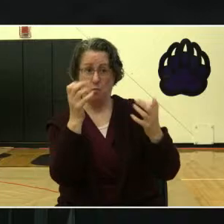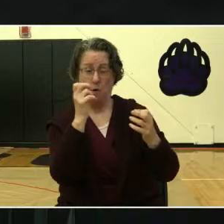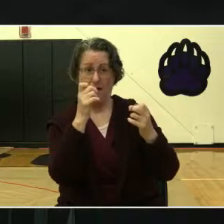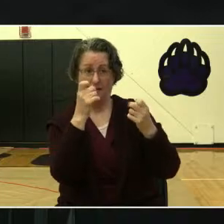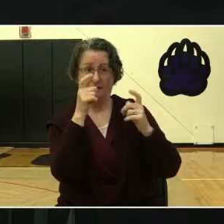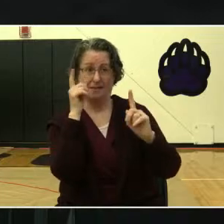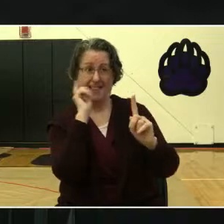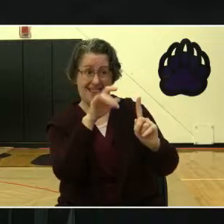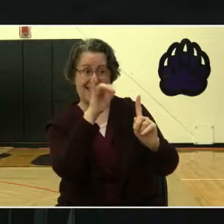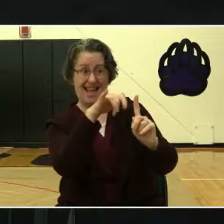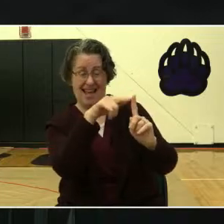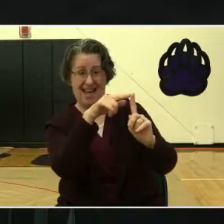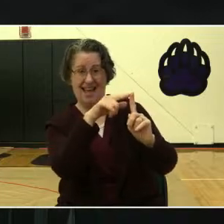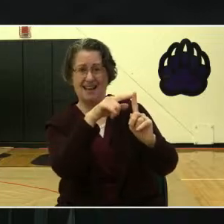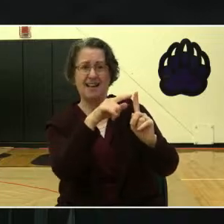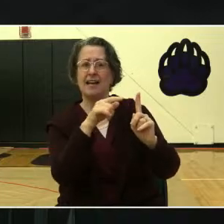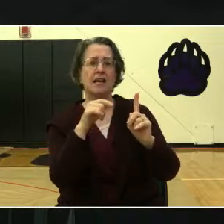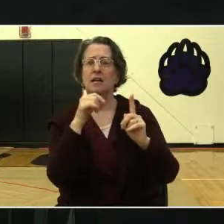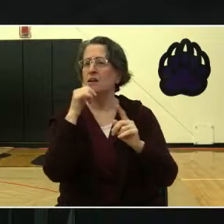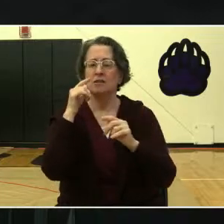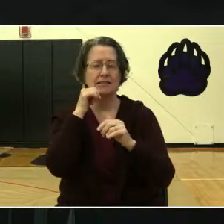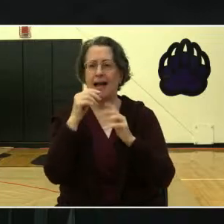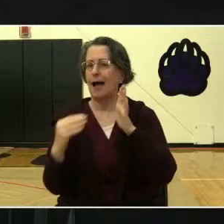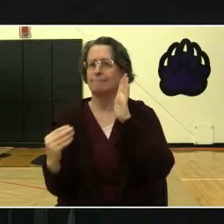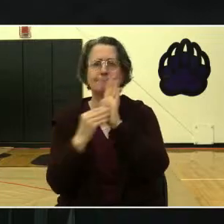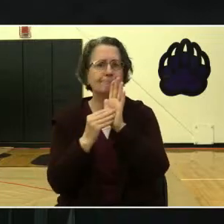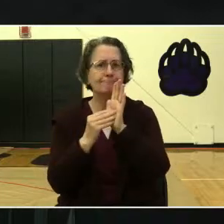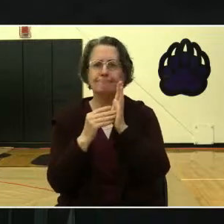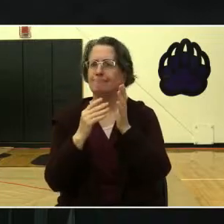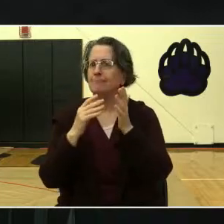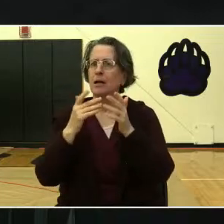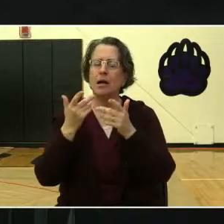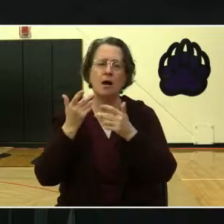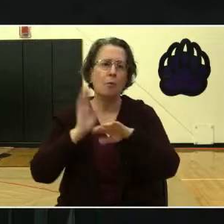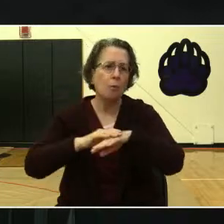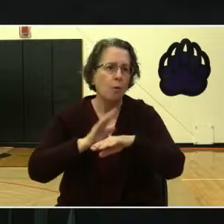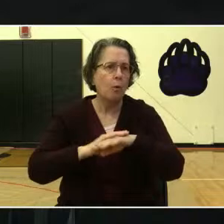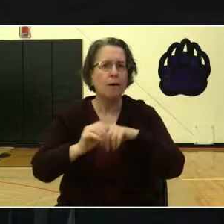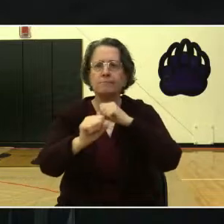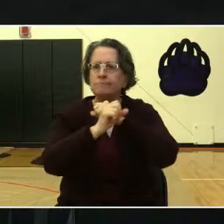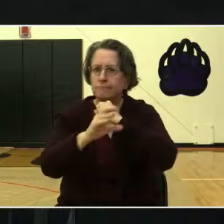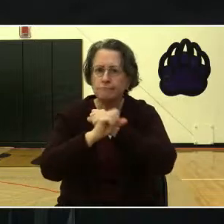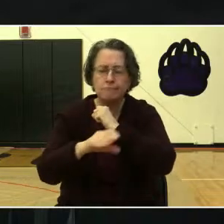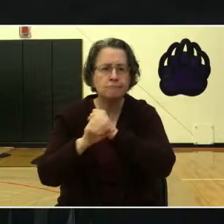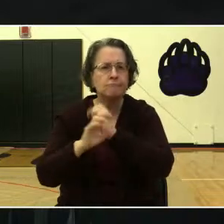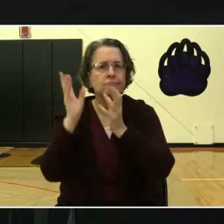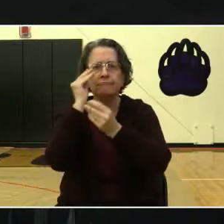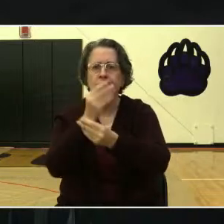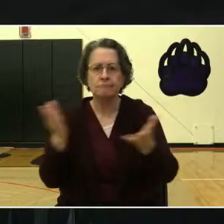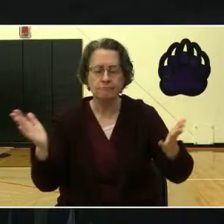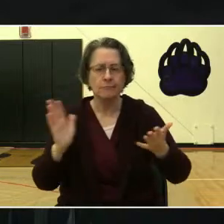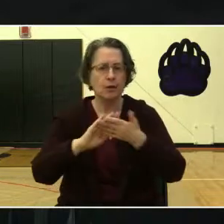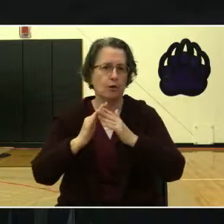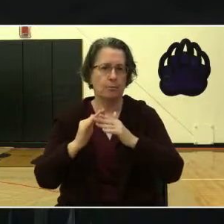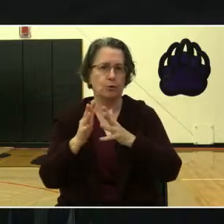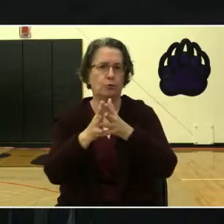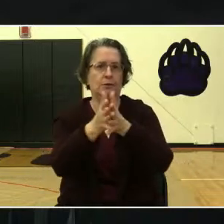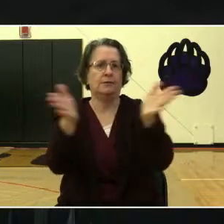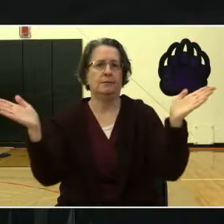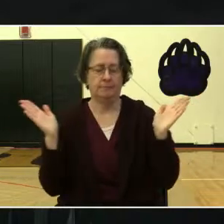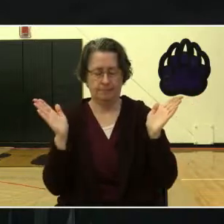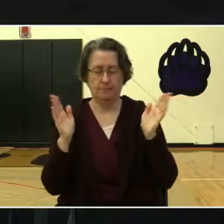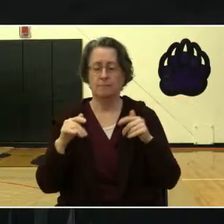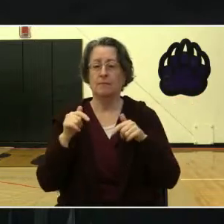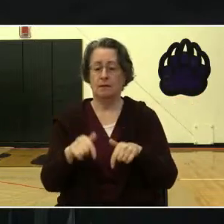and was not publicly noticed so this article as warned requested allocation of